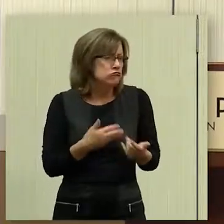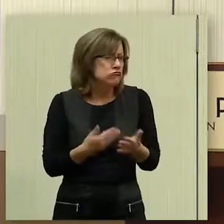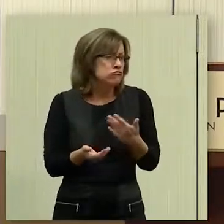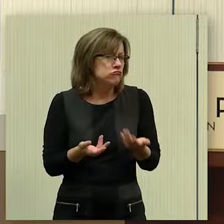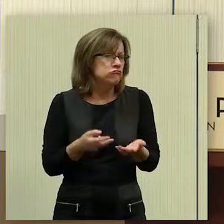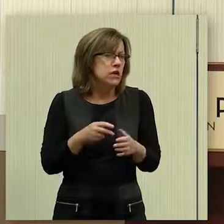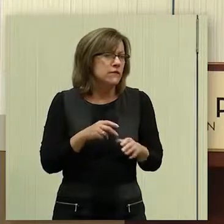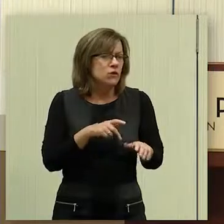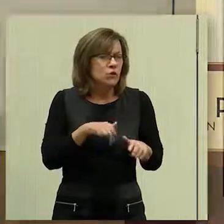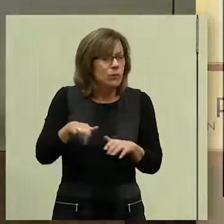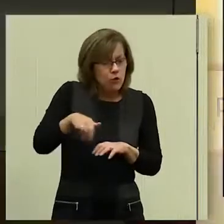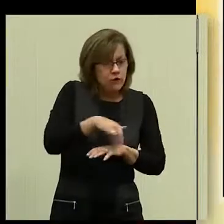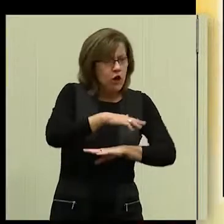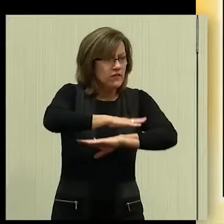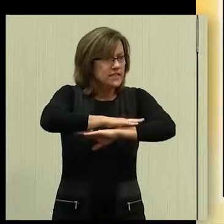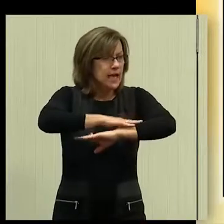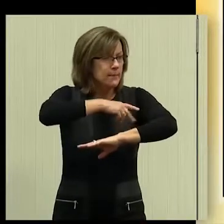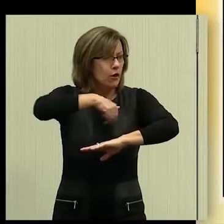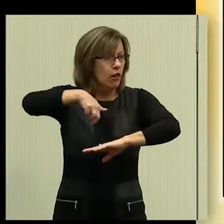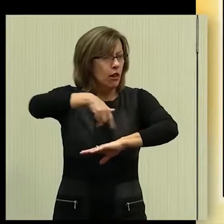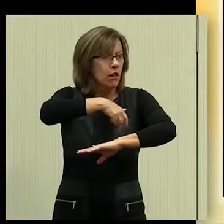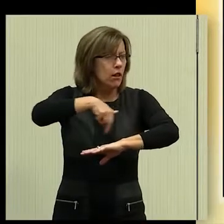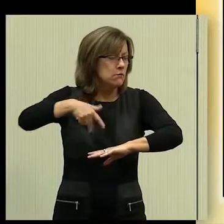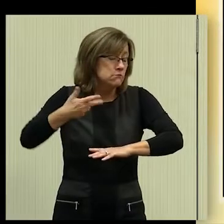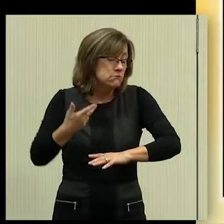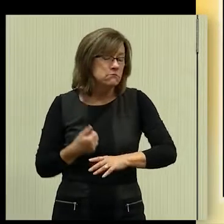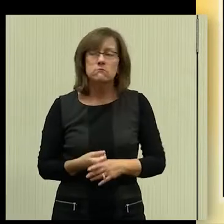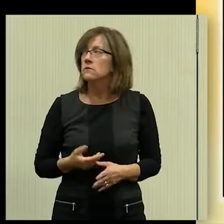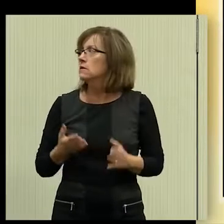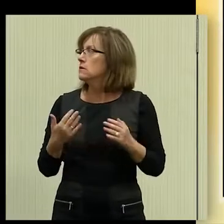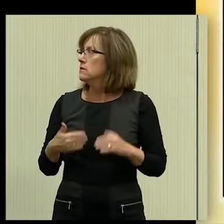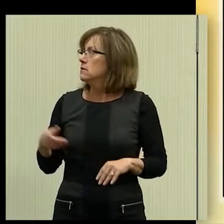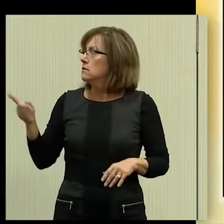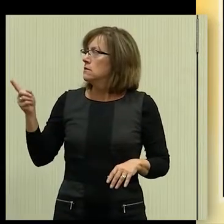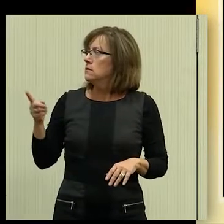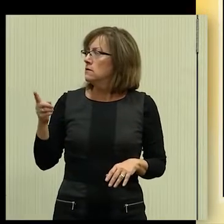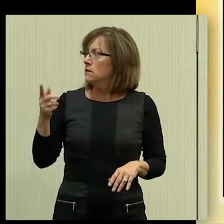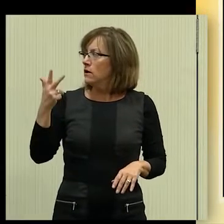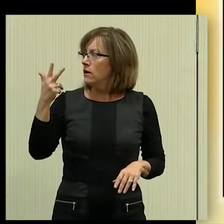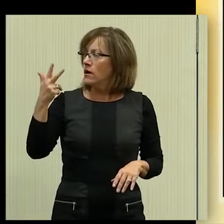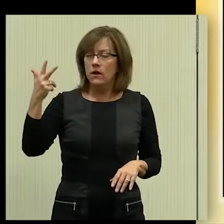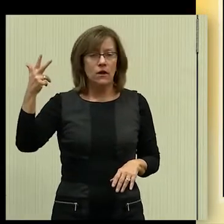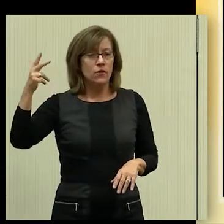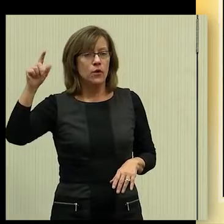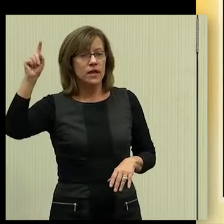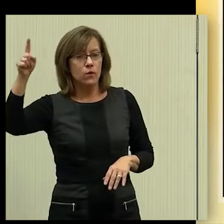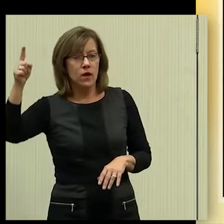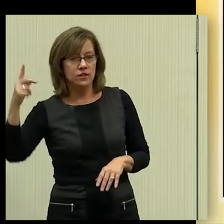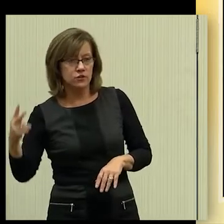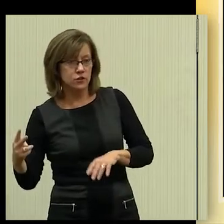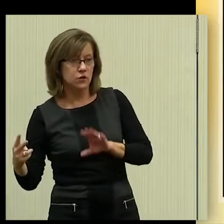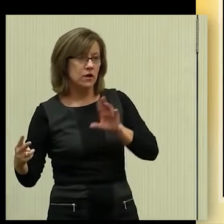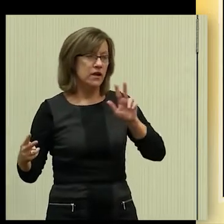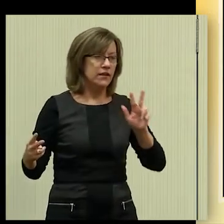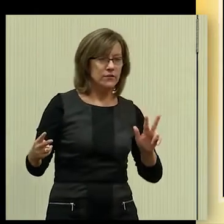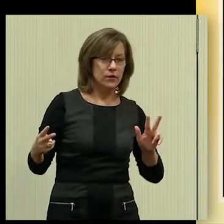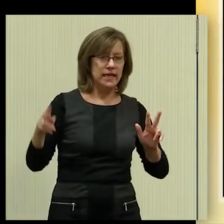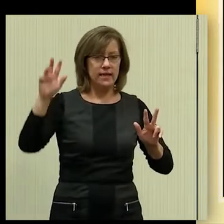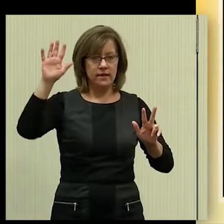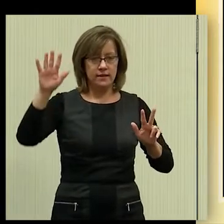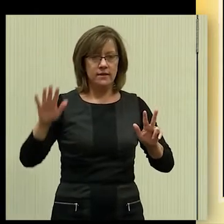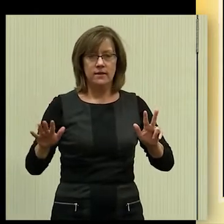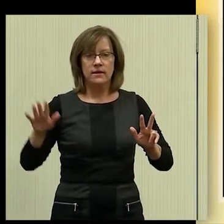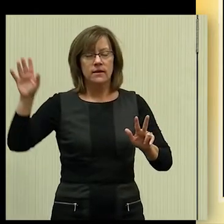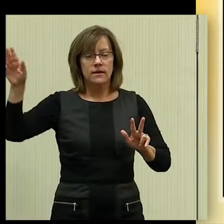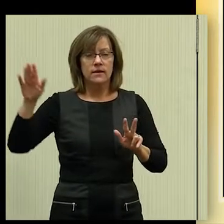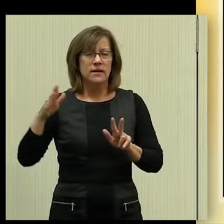move around the table. Okay, now this is 3 different pictures. So there's one up here, then we'll talk about this one, and then we'll go to the one over there. This one,